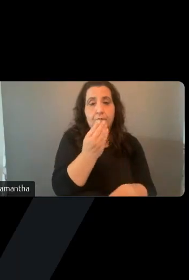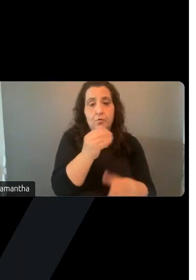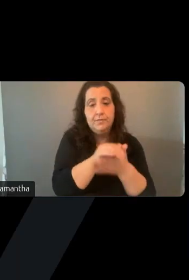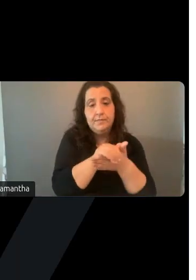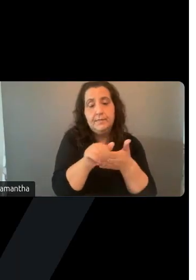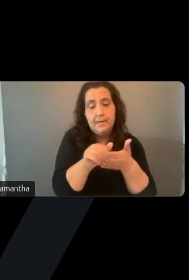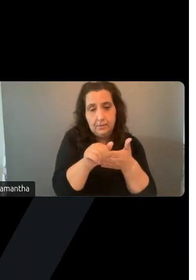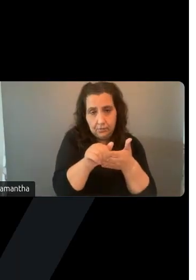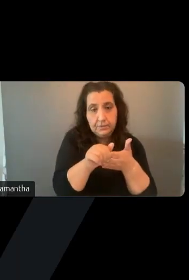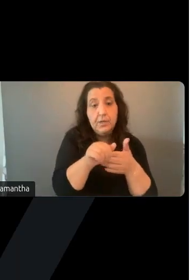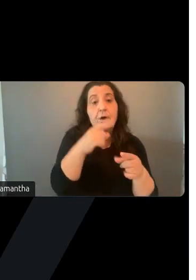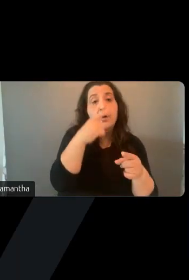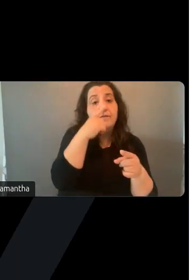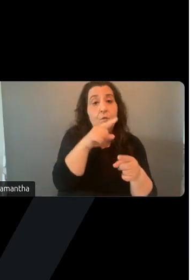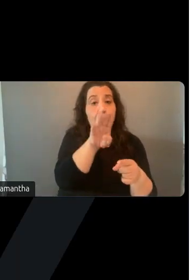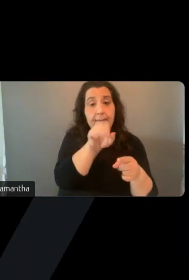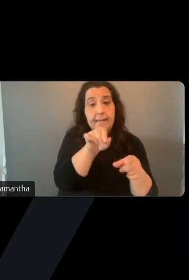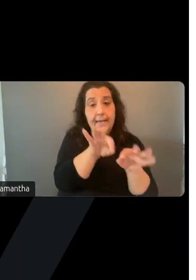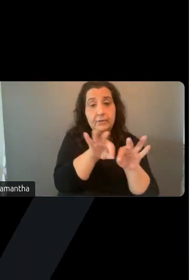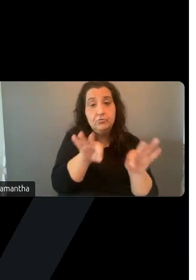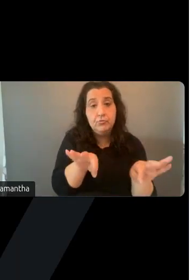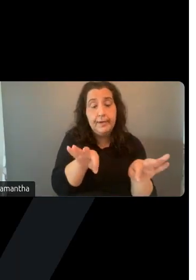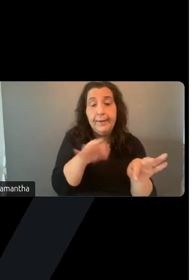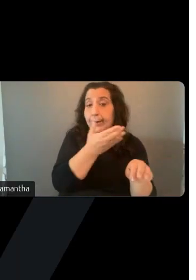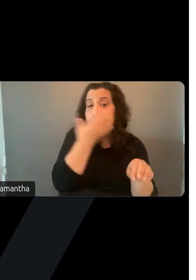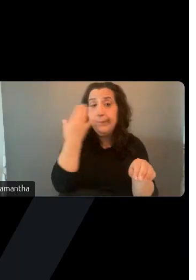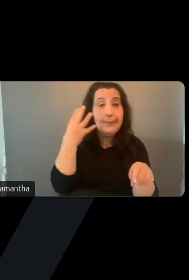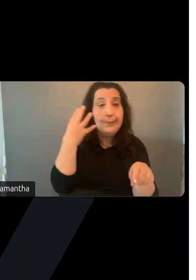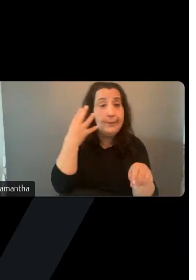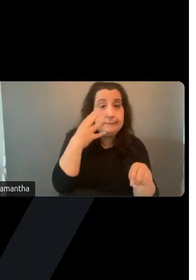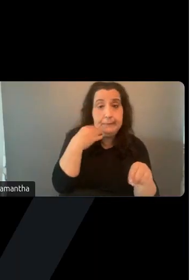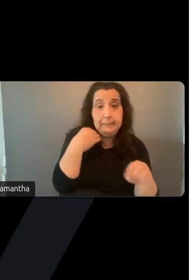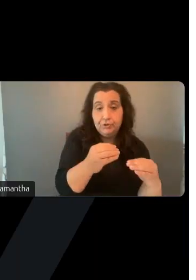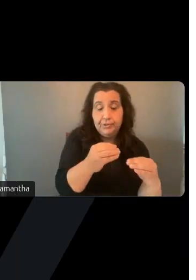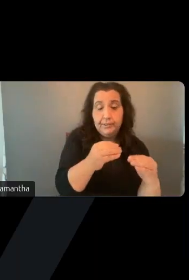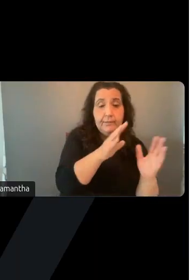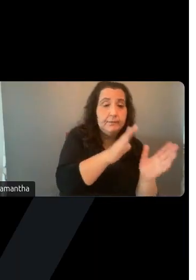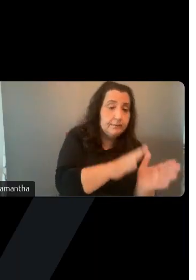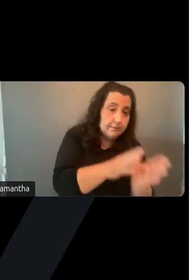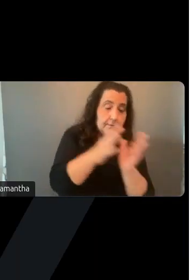$71,314 for a bachelor's degree and no experience, and